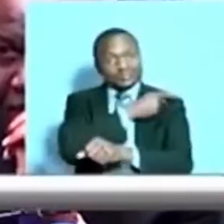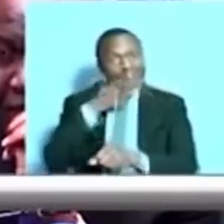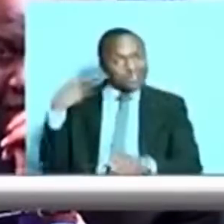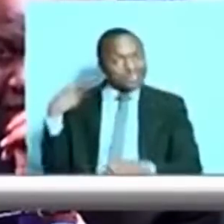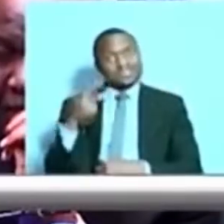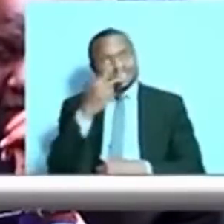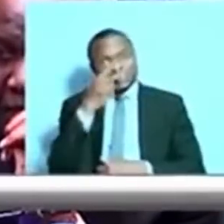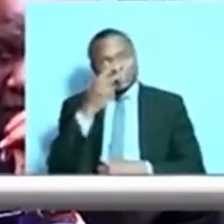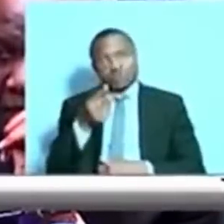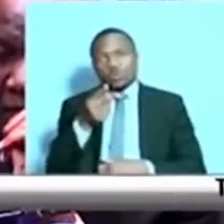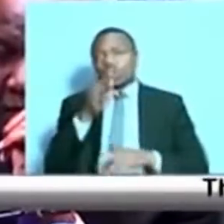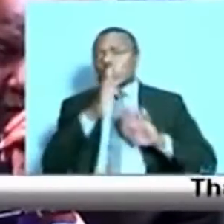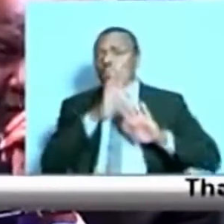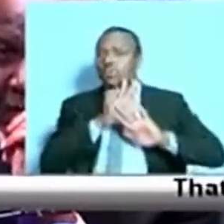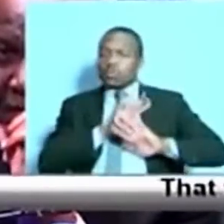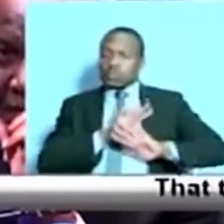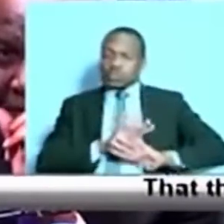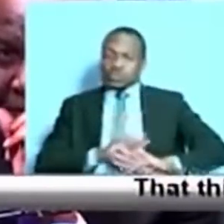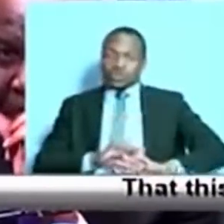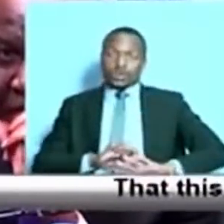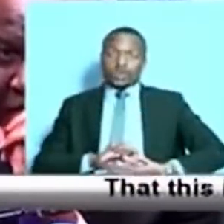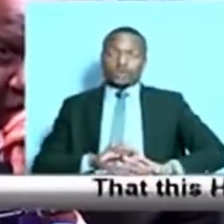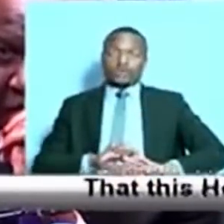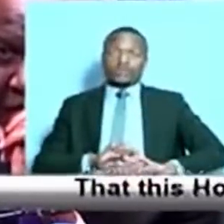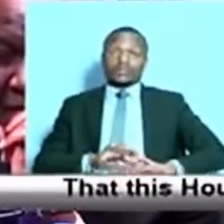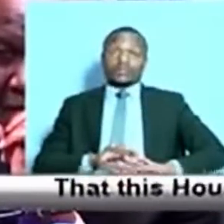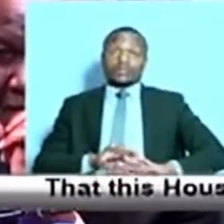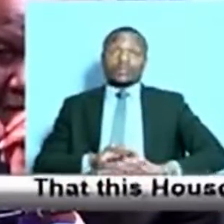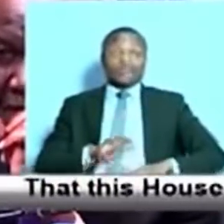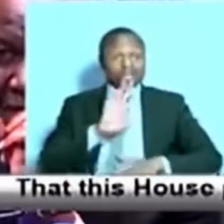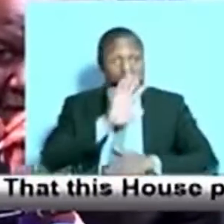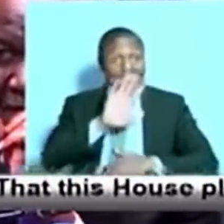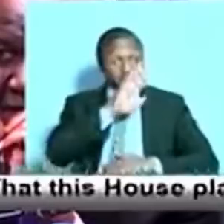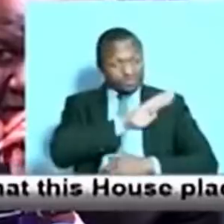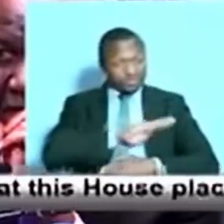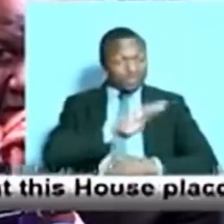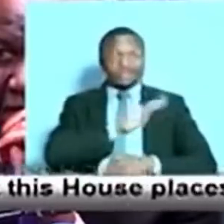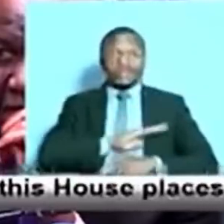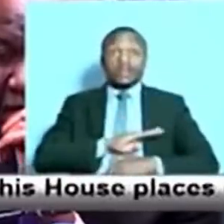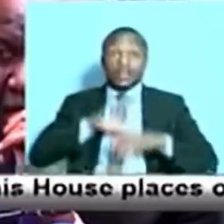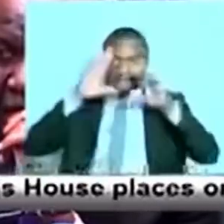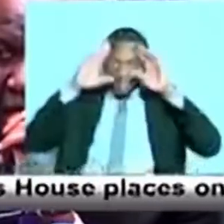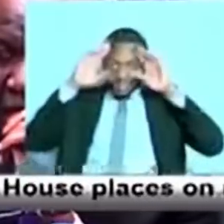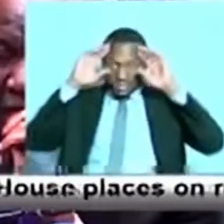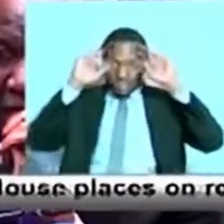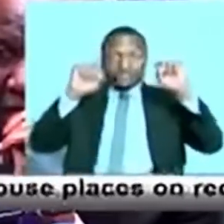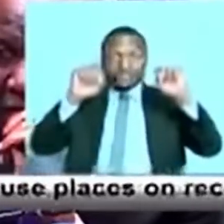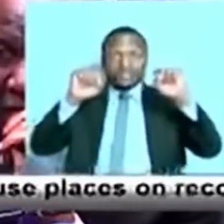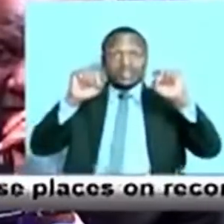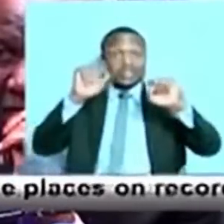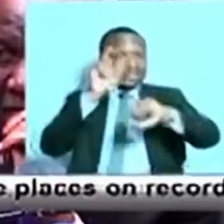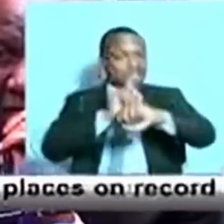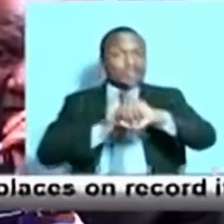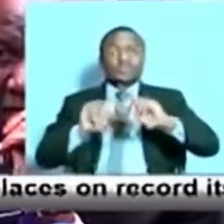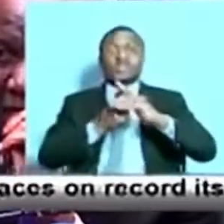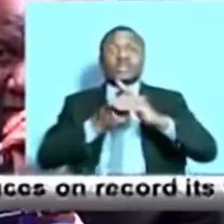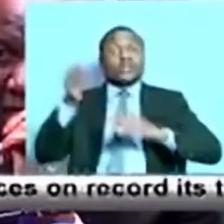look relaxed. From his demeanor, the President, from the point he started